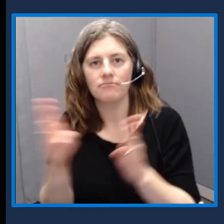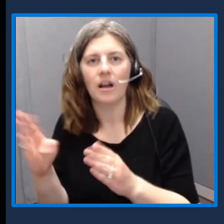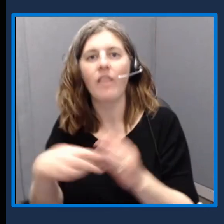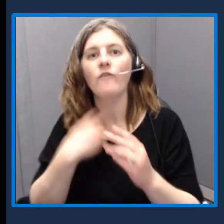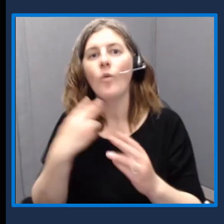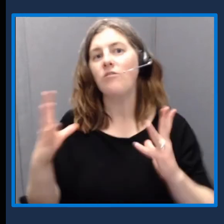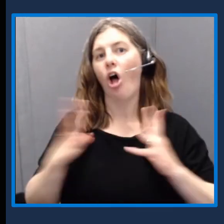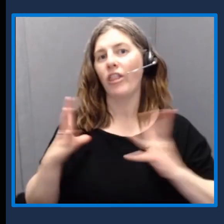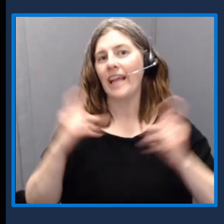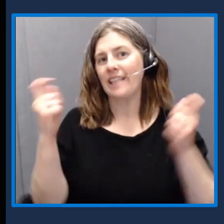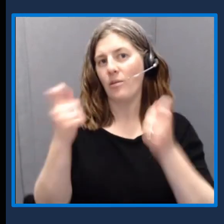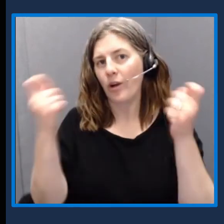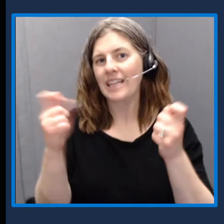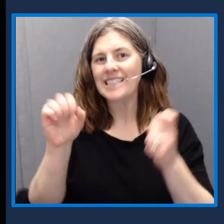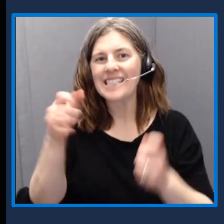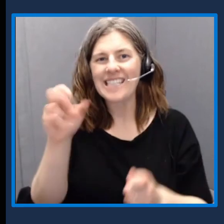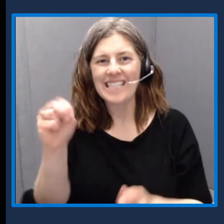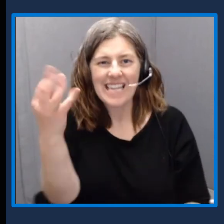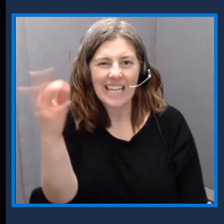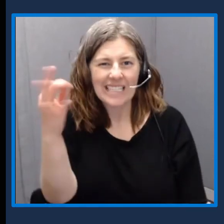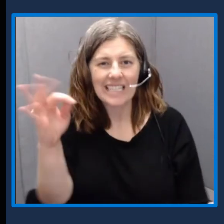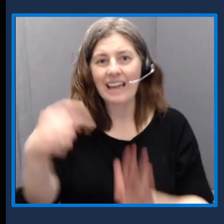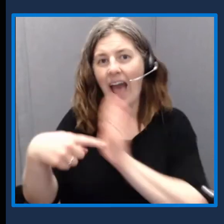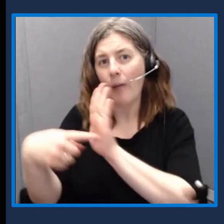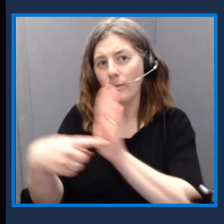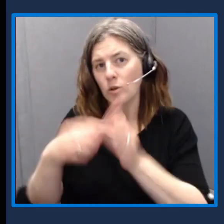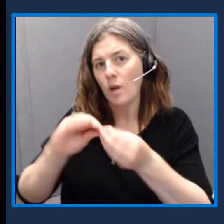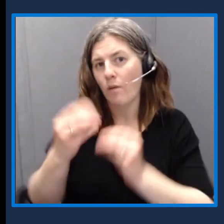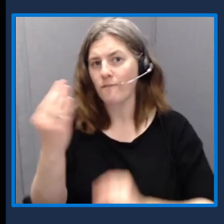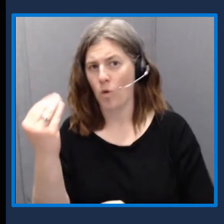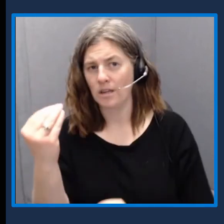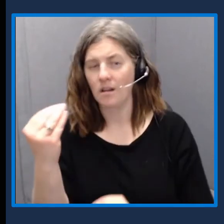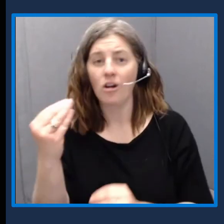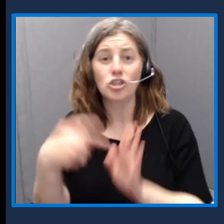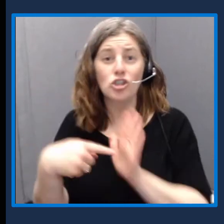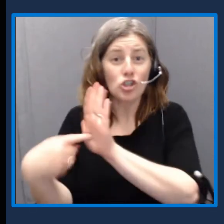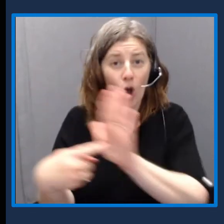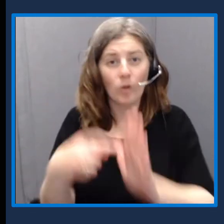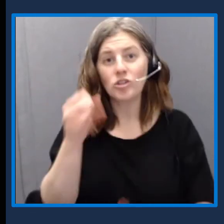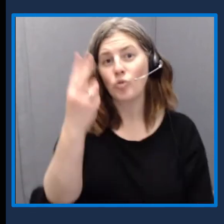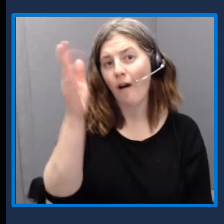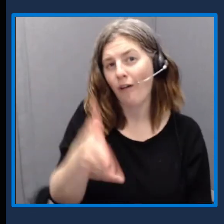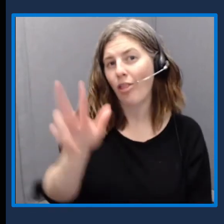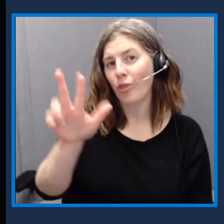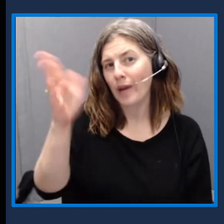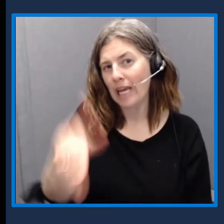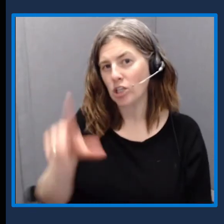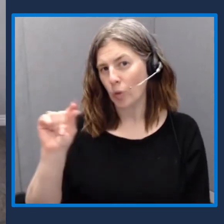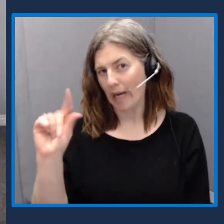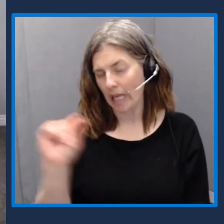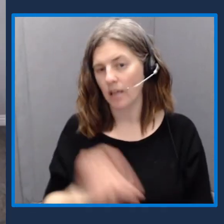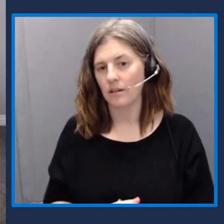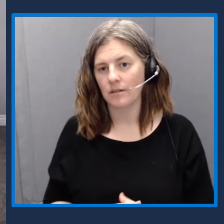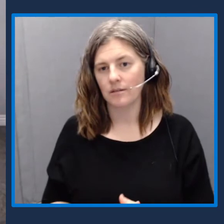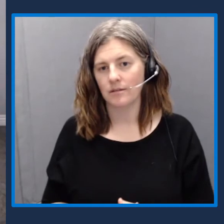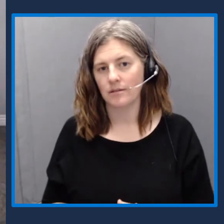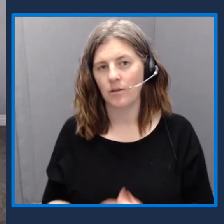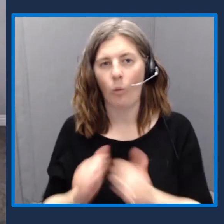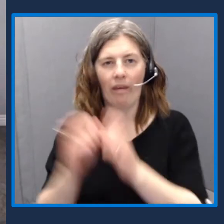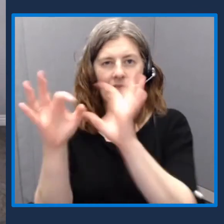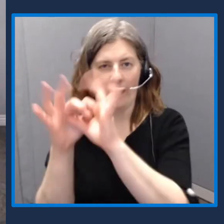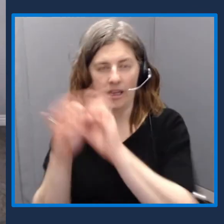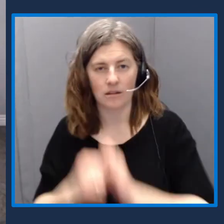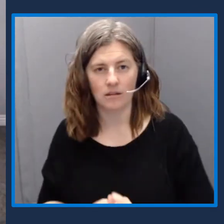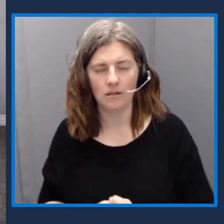holiday celebration, season 19, episode 14, aired on 12/03/20 link. So